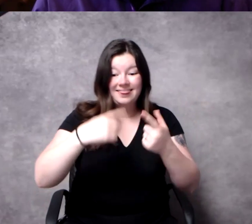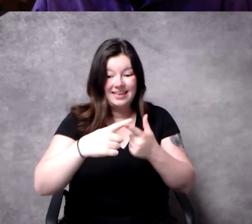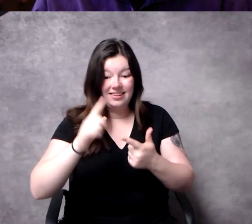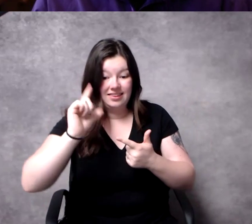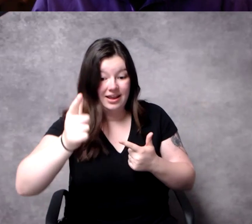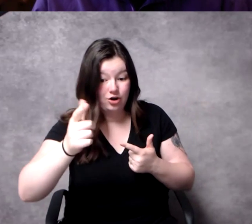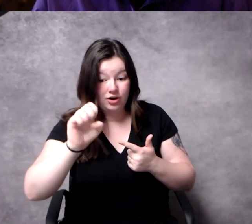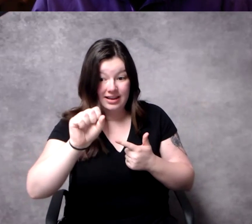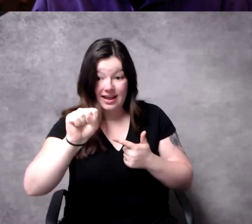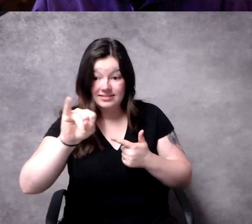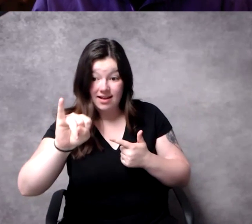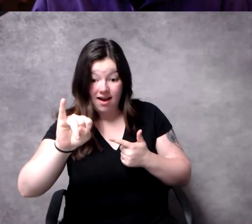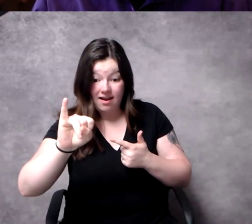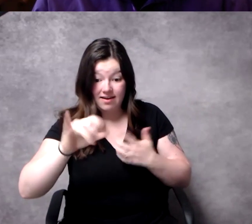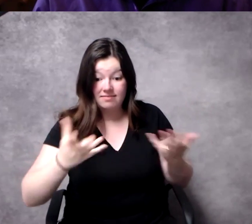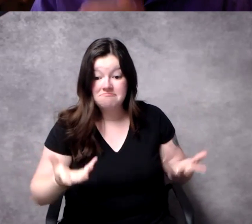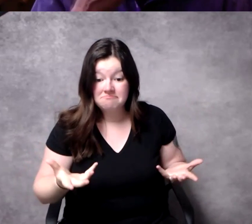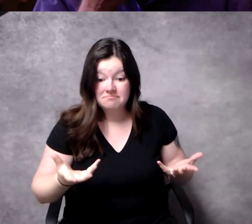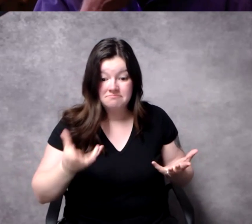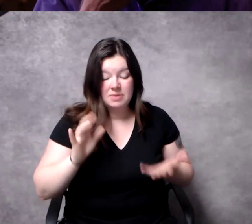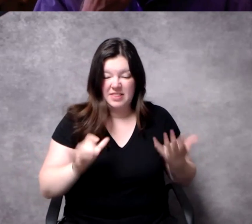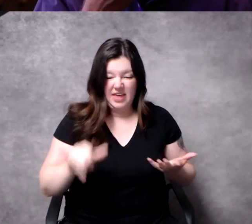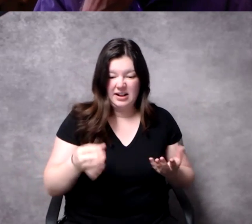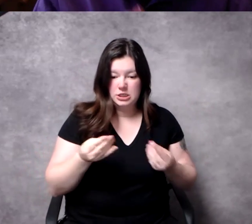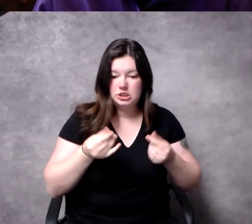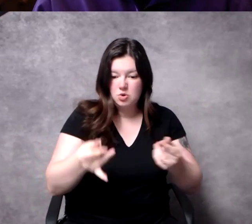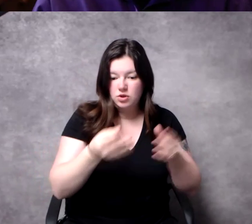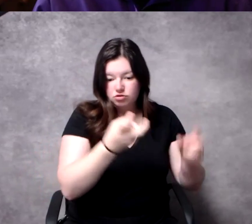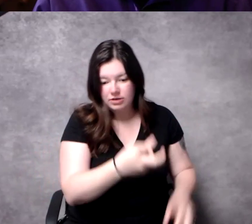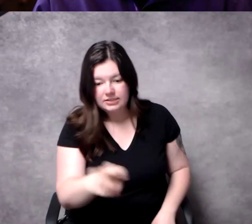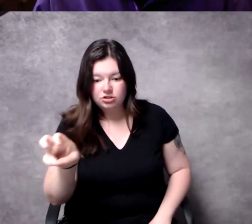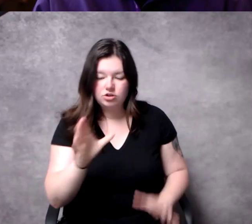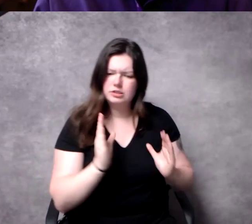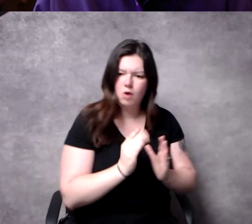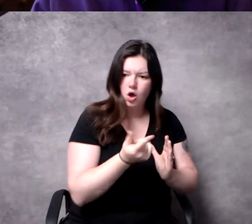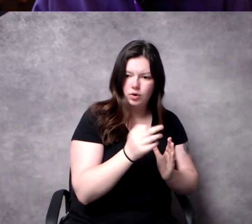smoother transition from a relatively small grant to a major one?